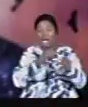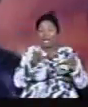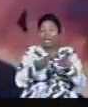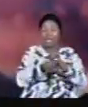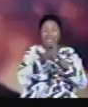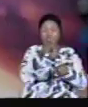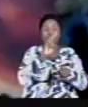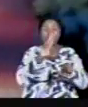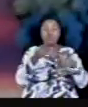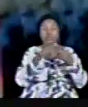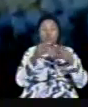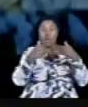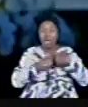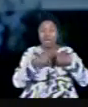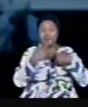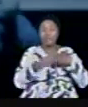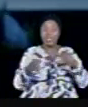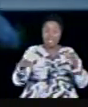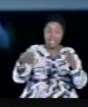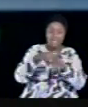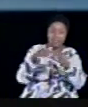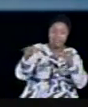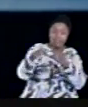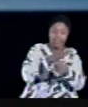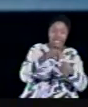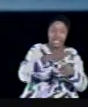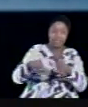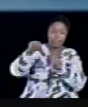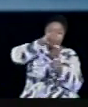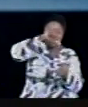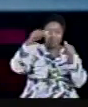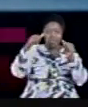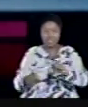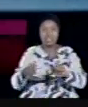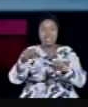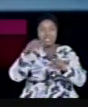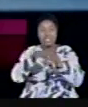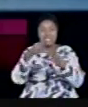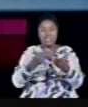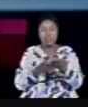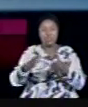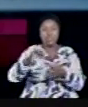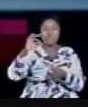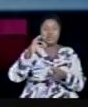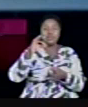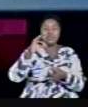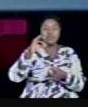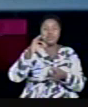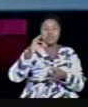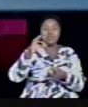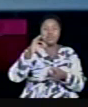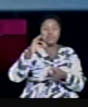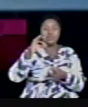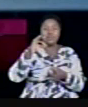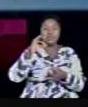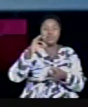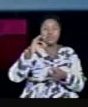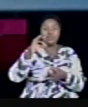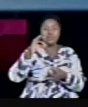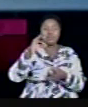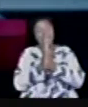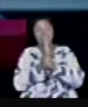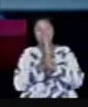have the infilling and baptism in the Holy Ghost, you ask.